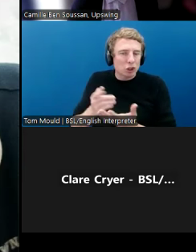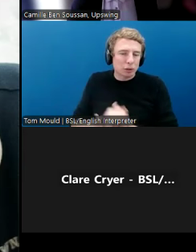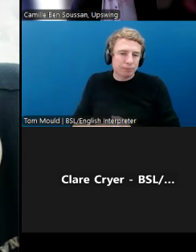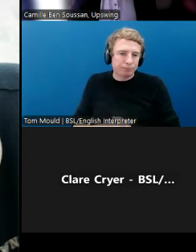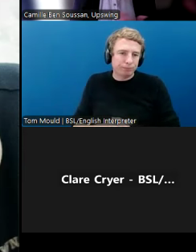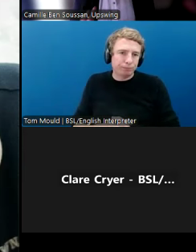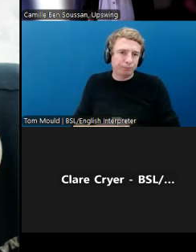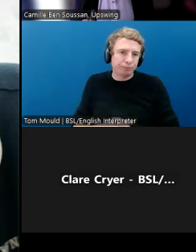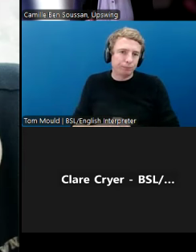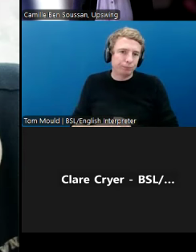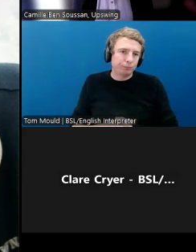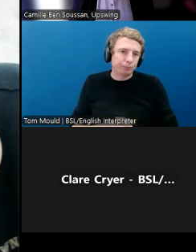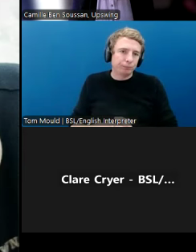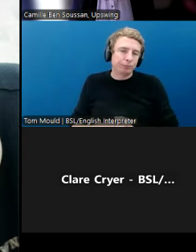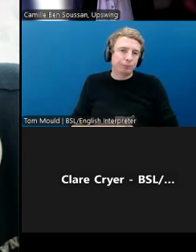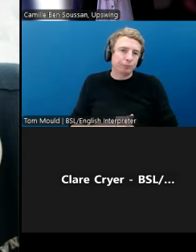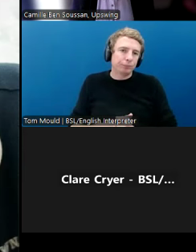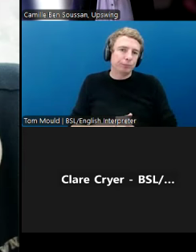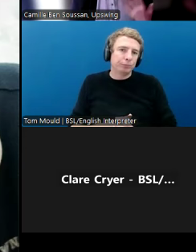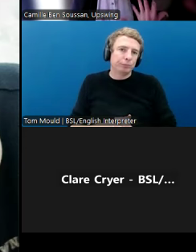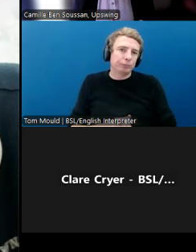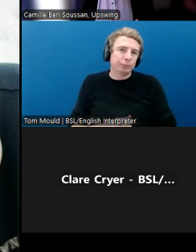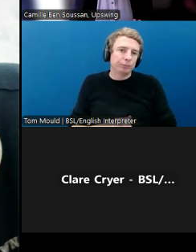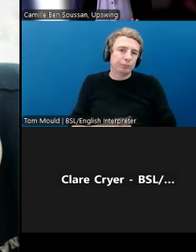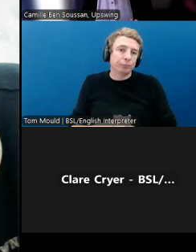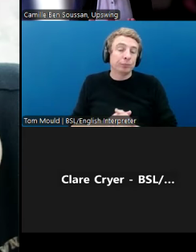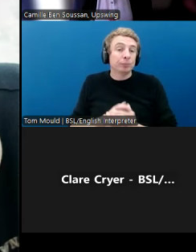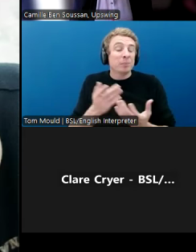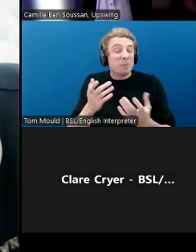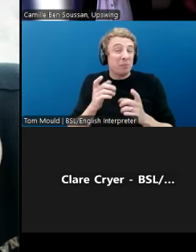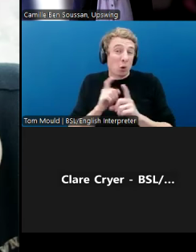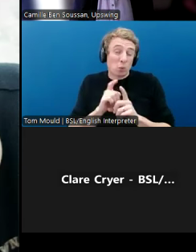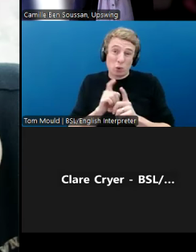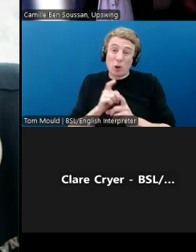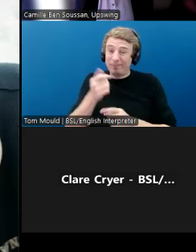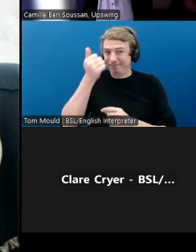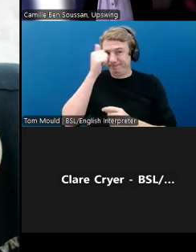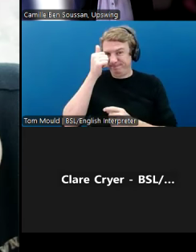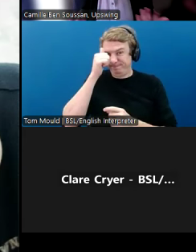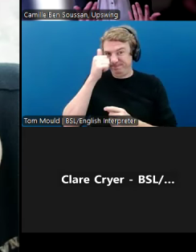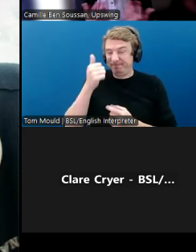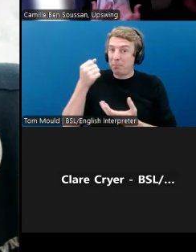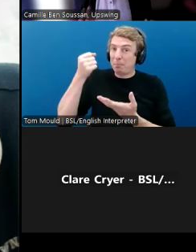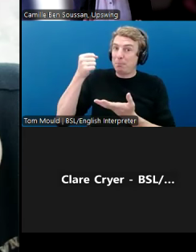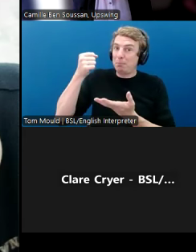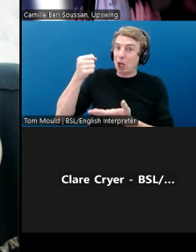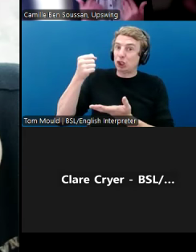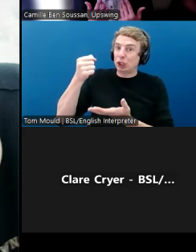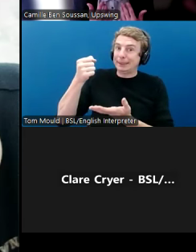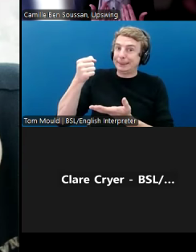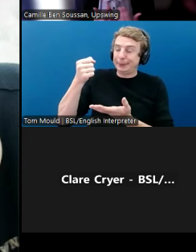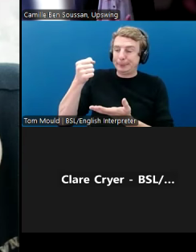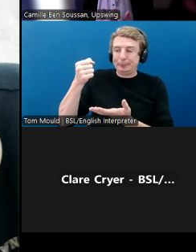We also realized that budget constraints, mean that external circus facilitators can't be brought in. We go into projects